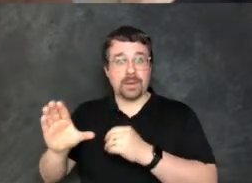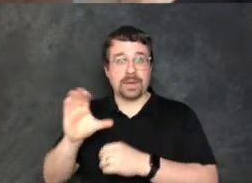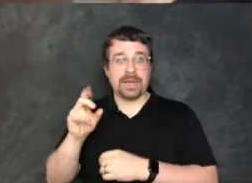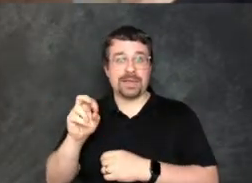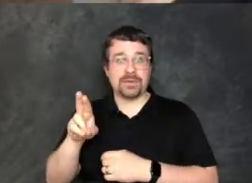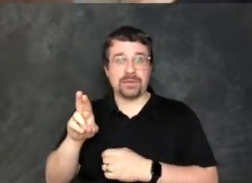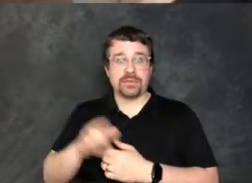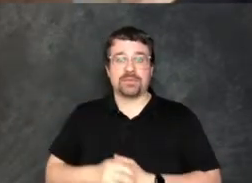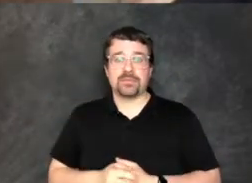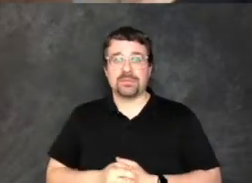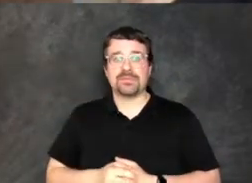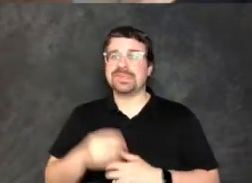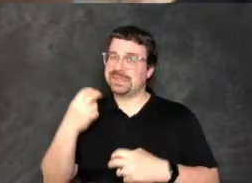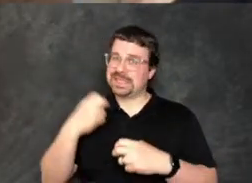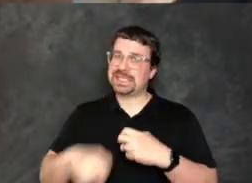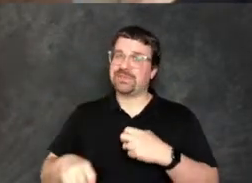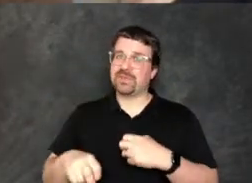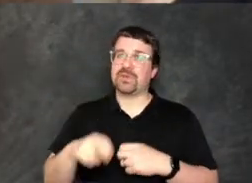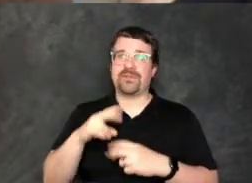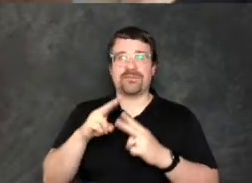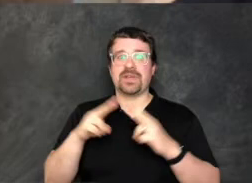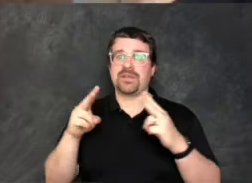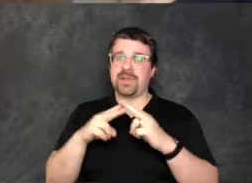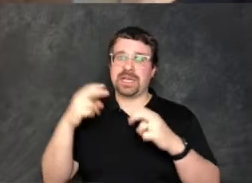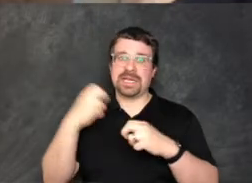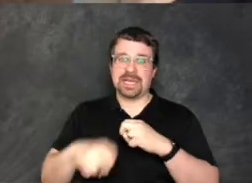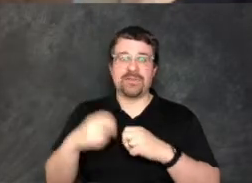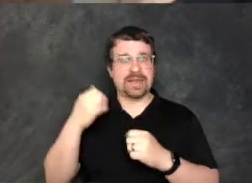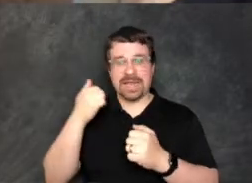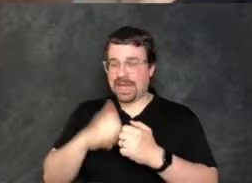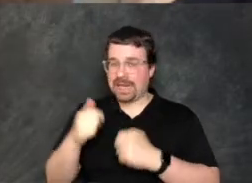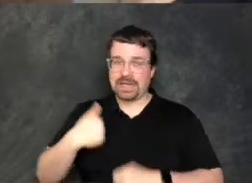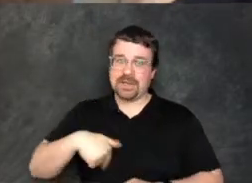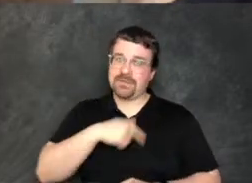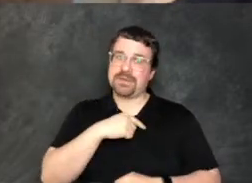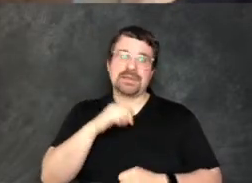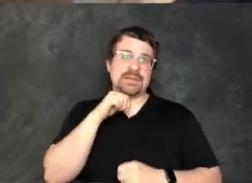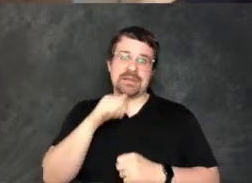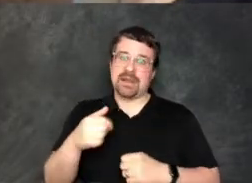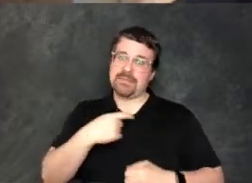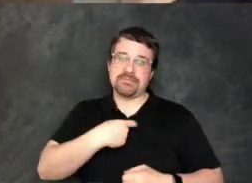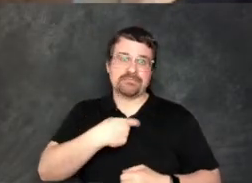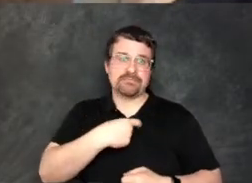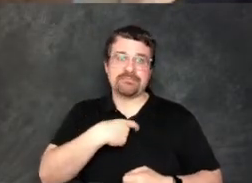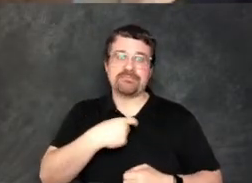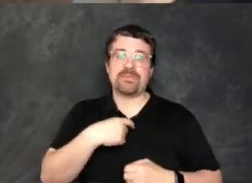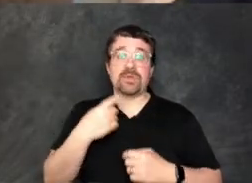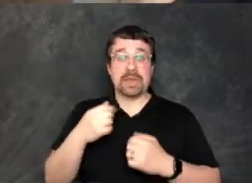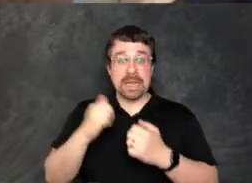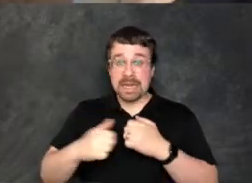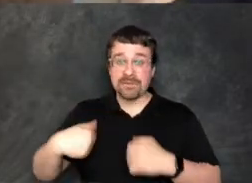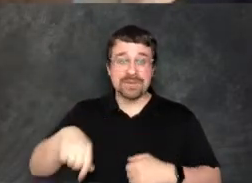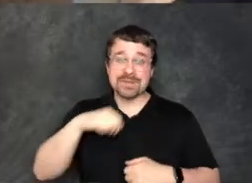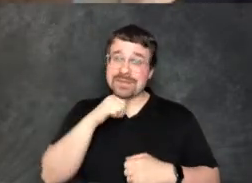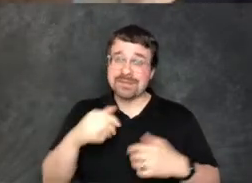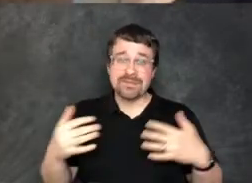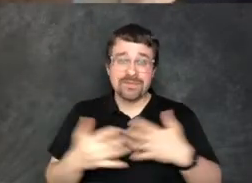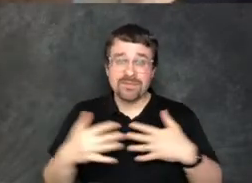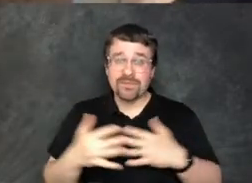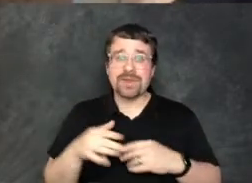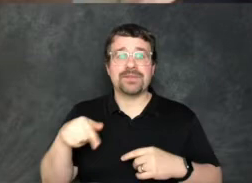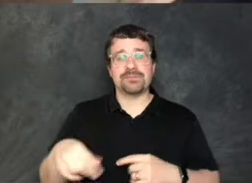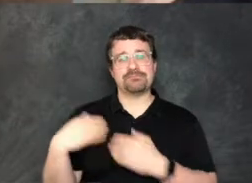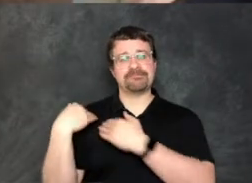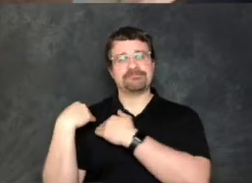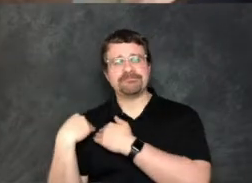her cancer. It was difficult, oh, so difficult for any of us not to be anxious, for any